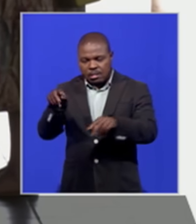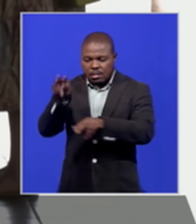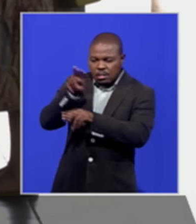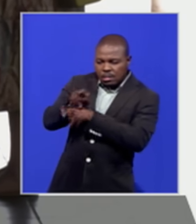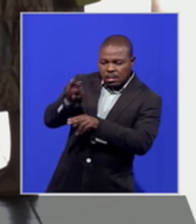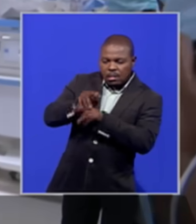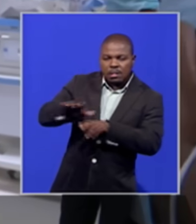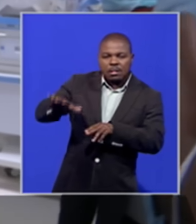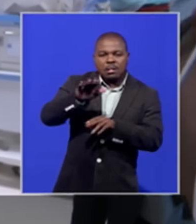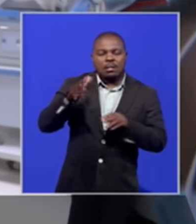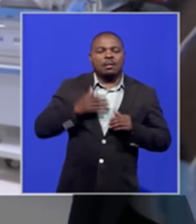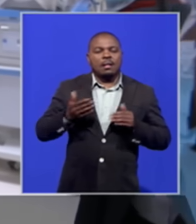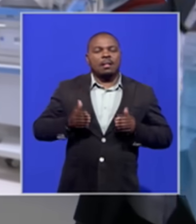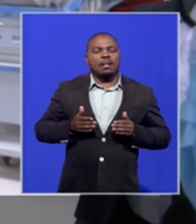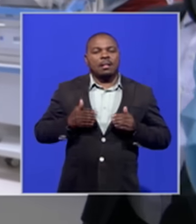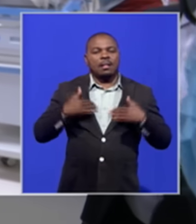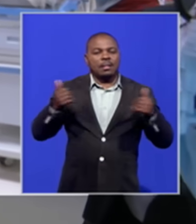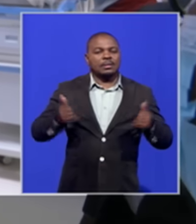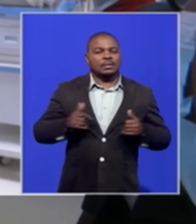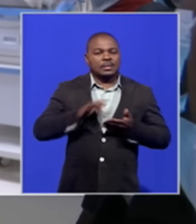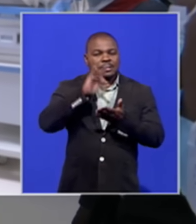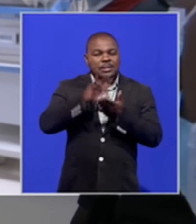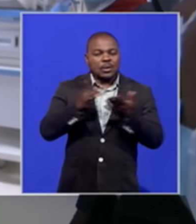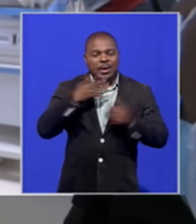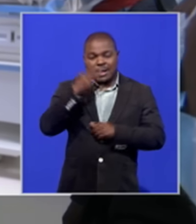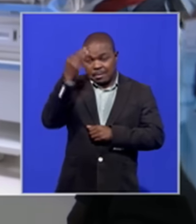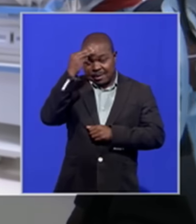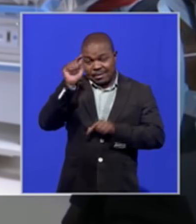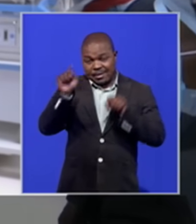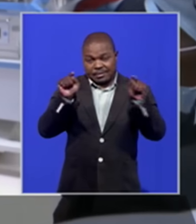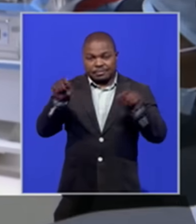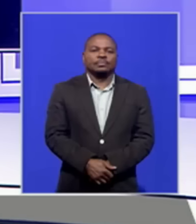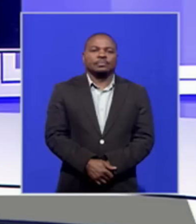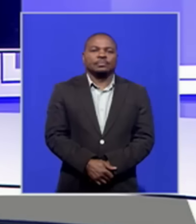peeleitlho mafelong a thušo ya kalafo ka Mahikeng.